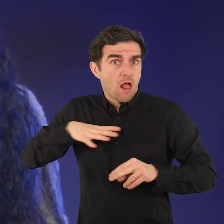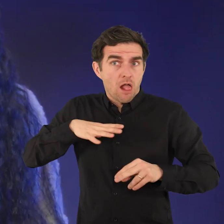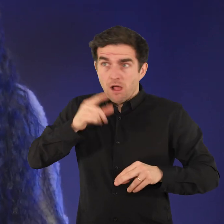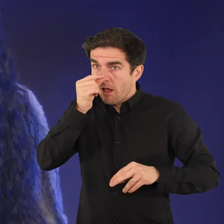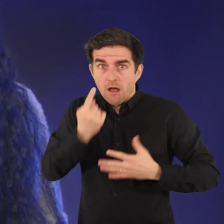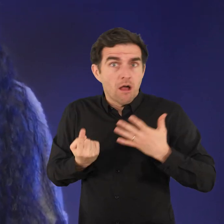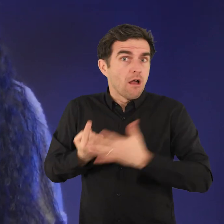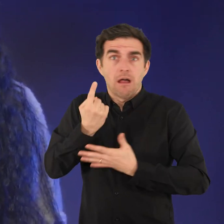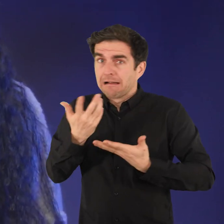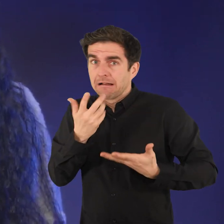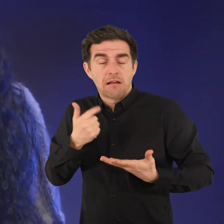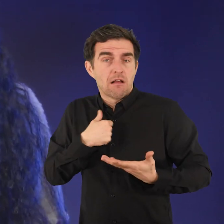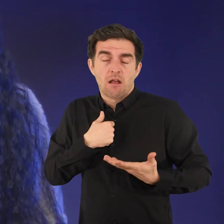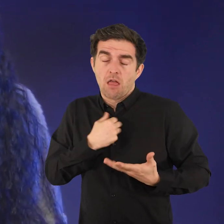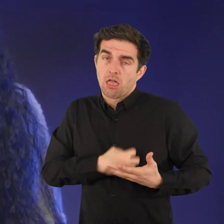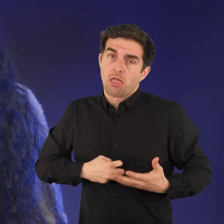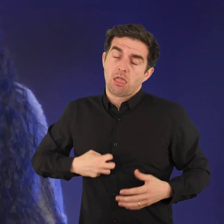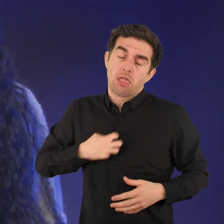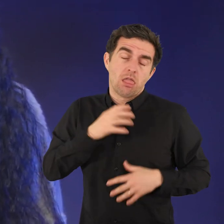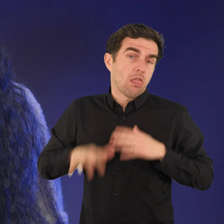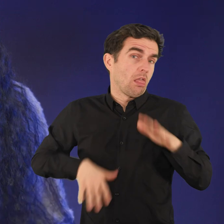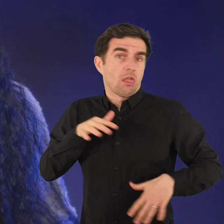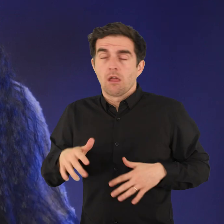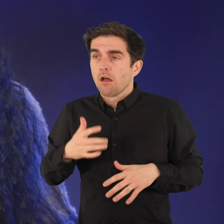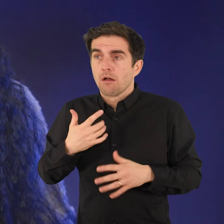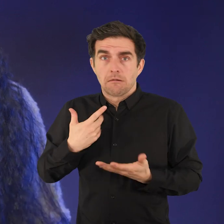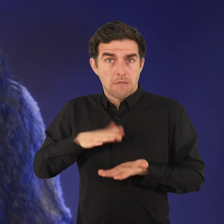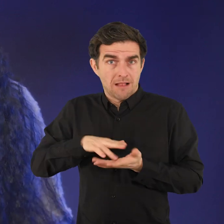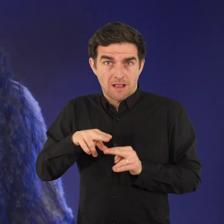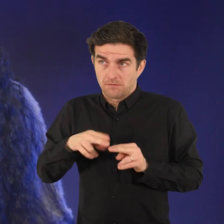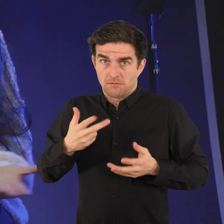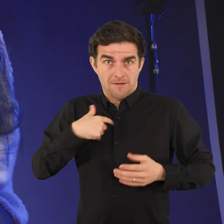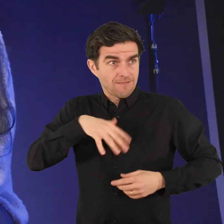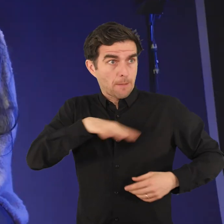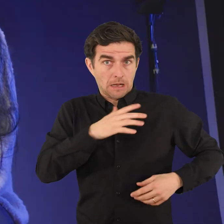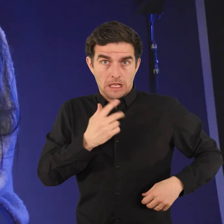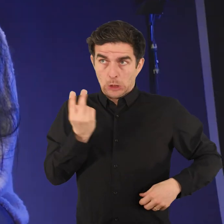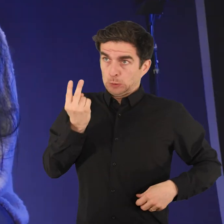something happens, it will terrify me, because my mom and my dad is the only family I have.